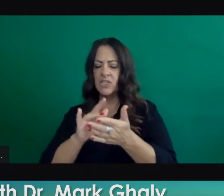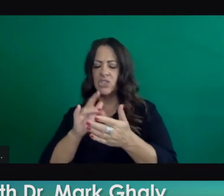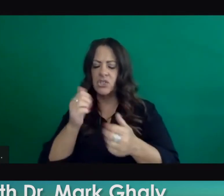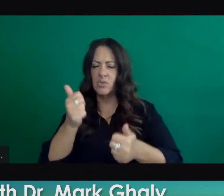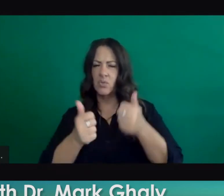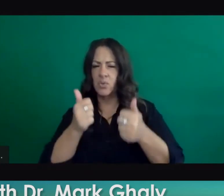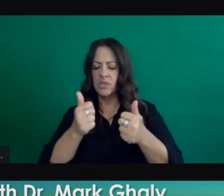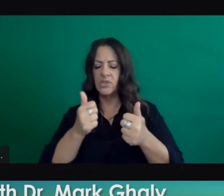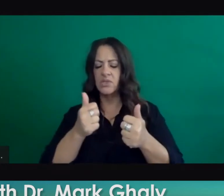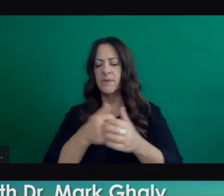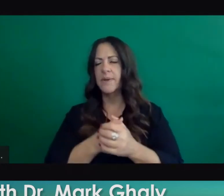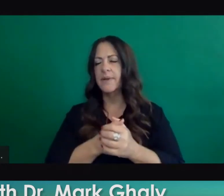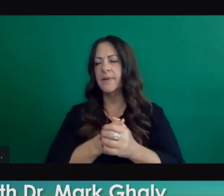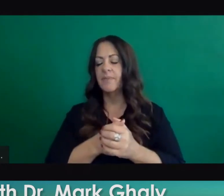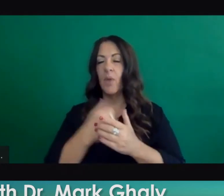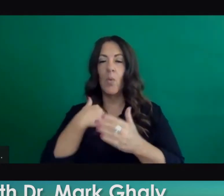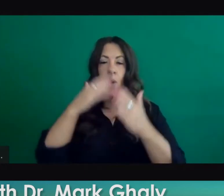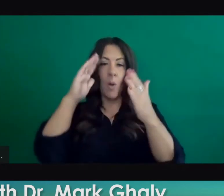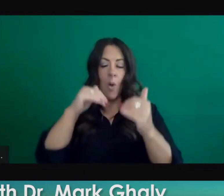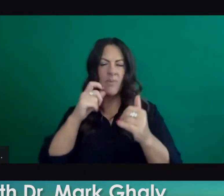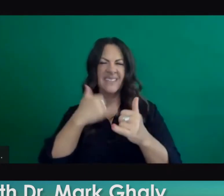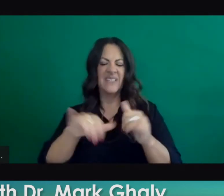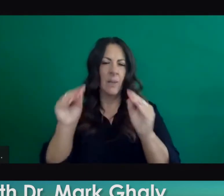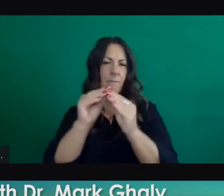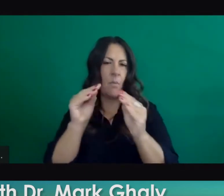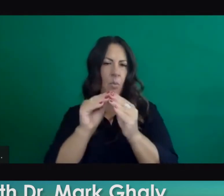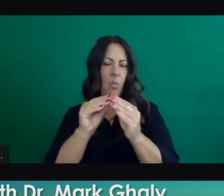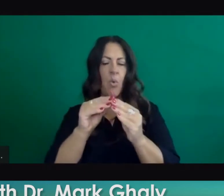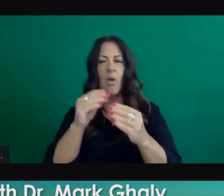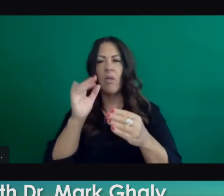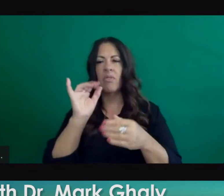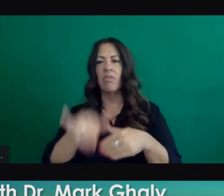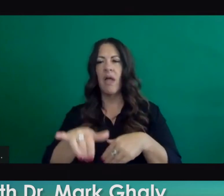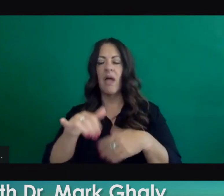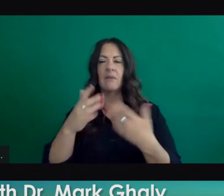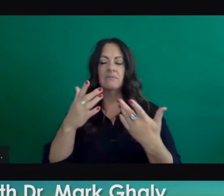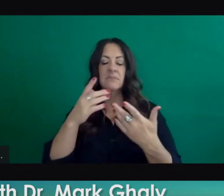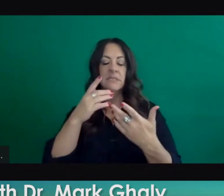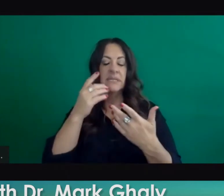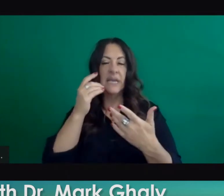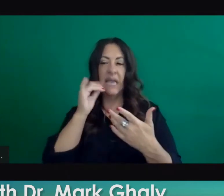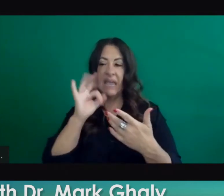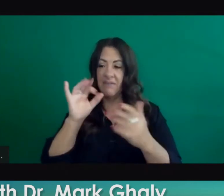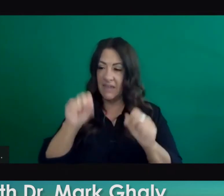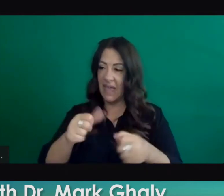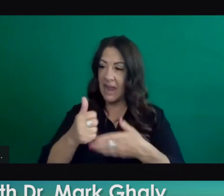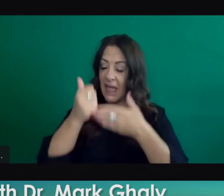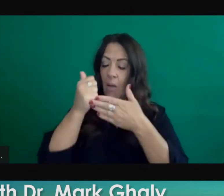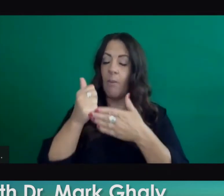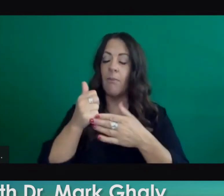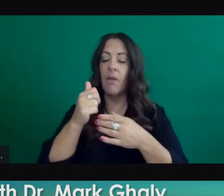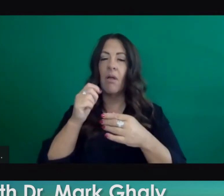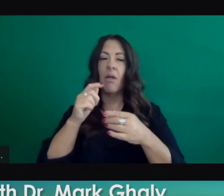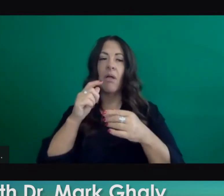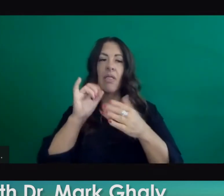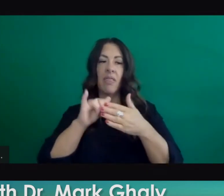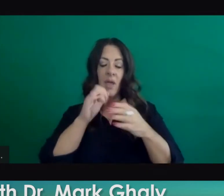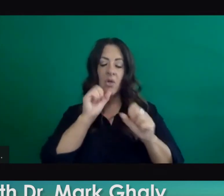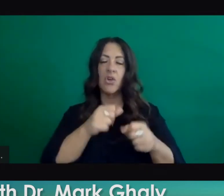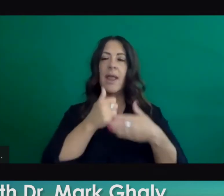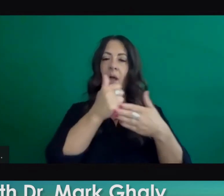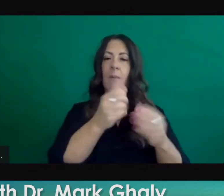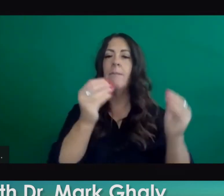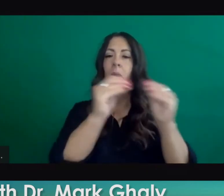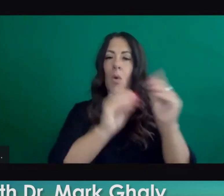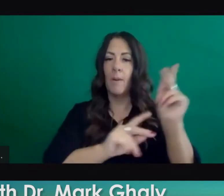hope that they're a tool that helps support all patients who need it, and hope that we continue to learn from its use.